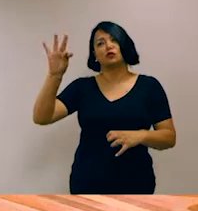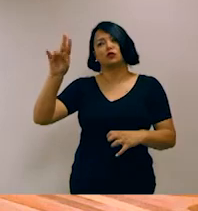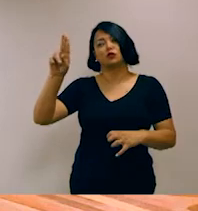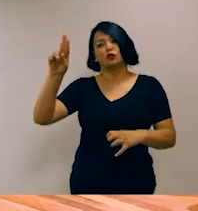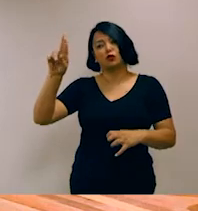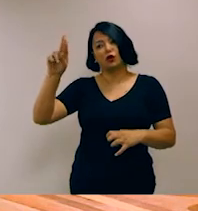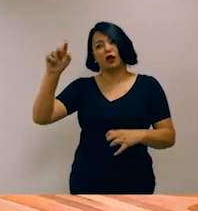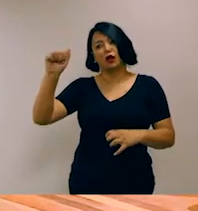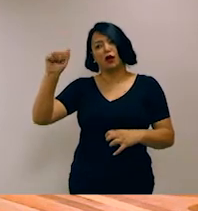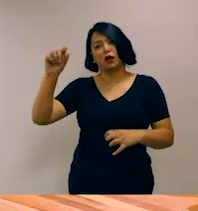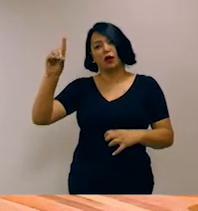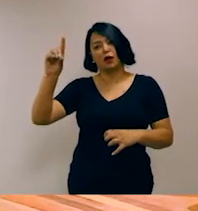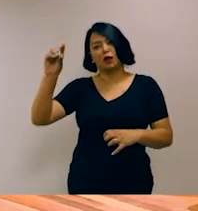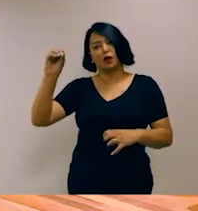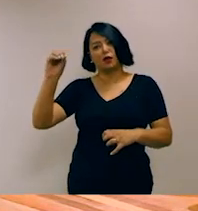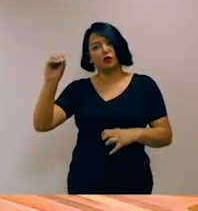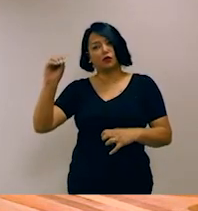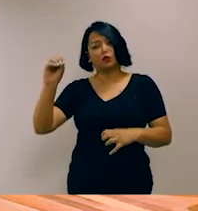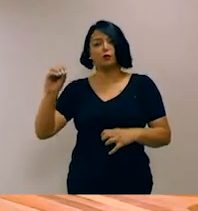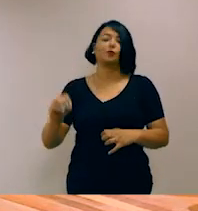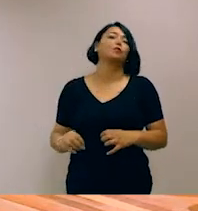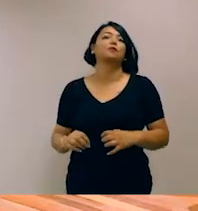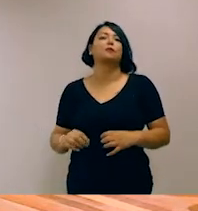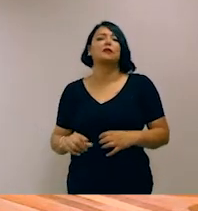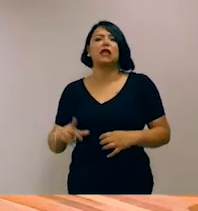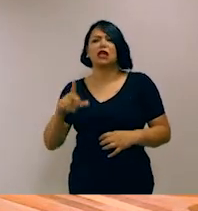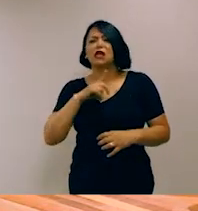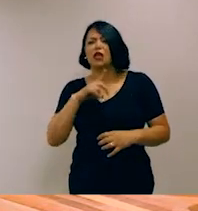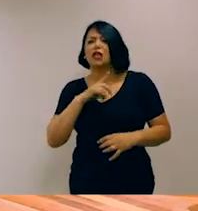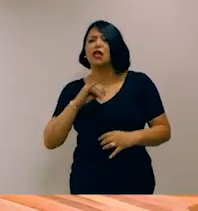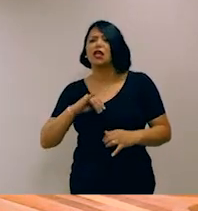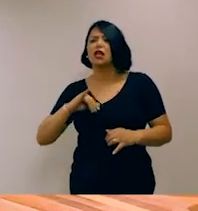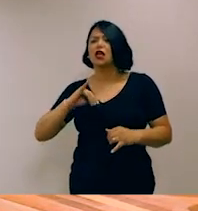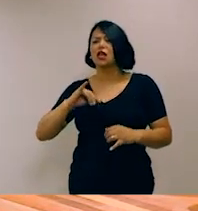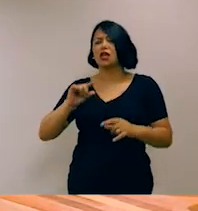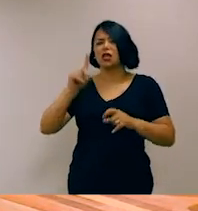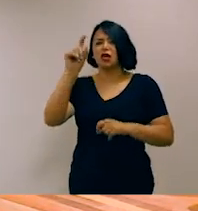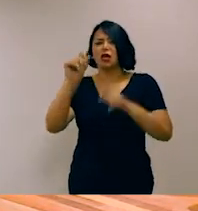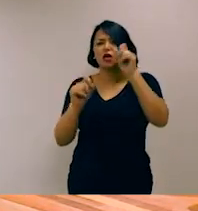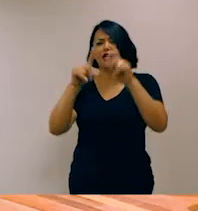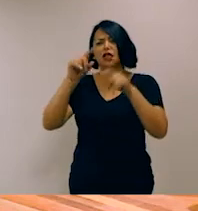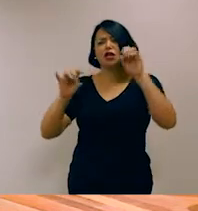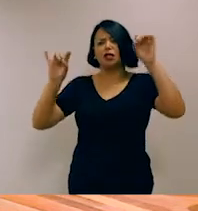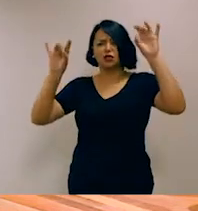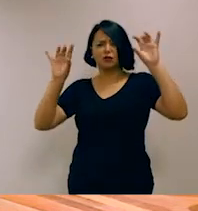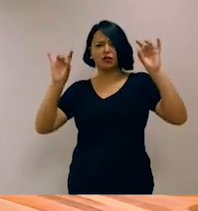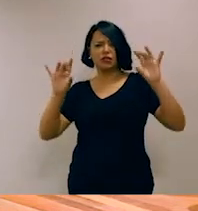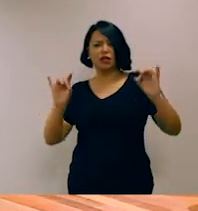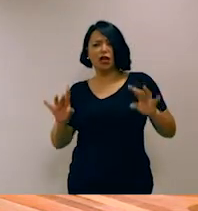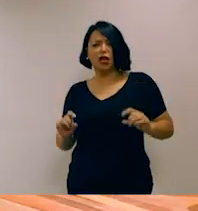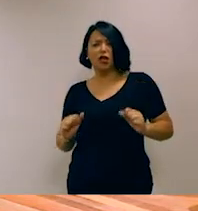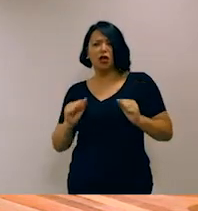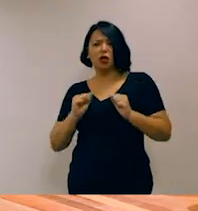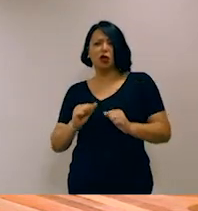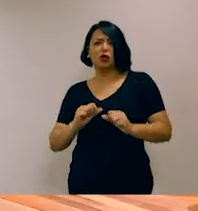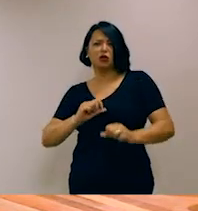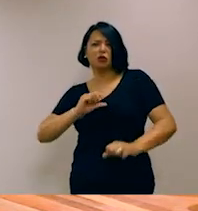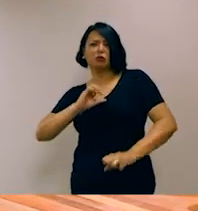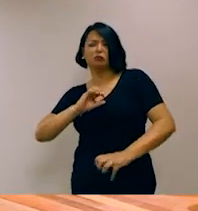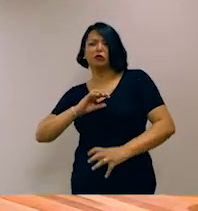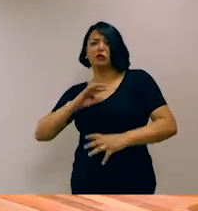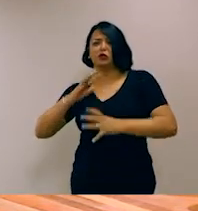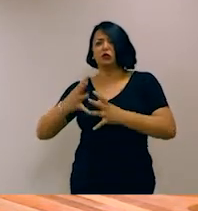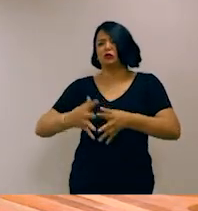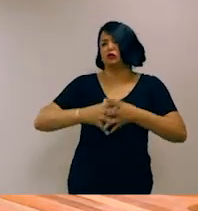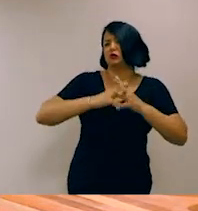data that have a certain amount of characters, special characters. They can come mixed